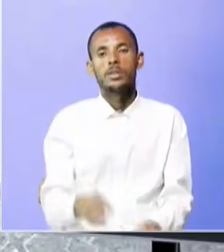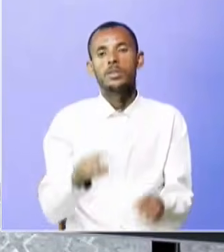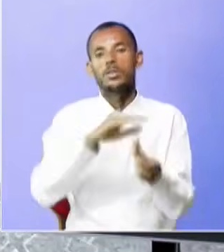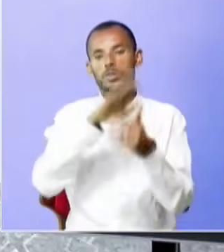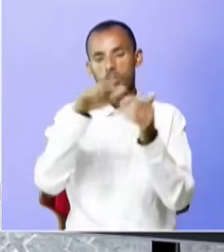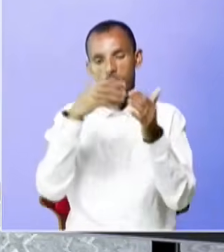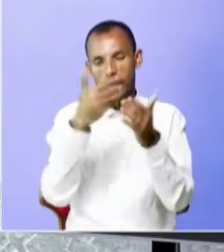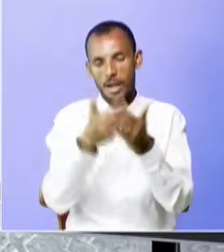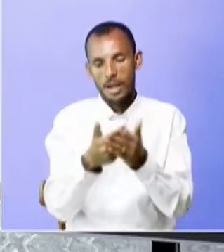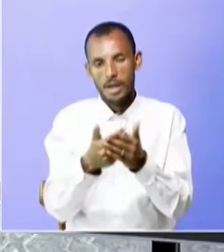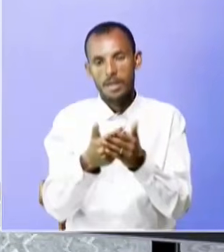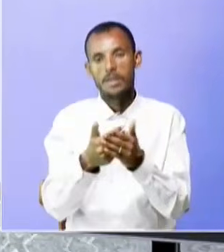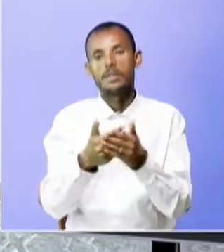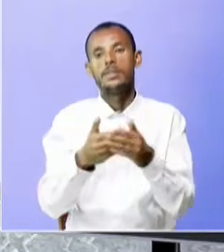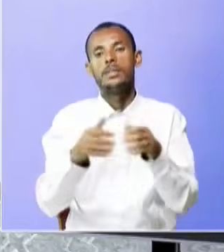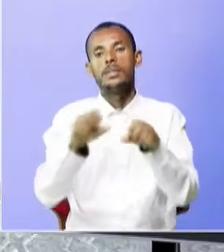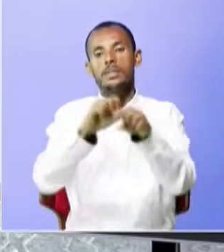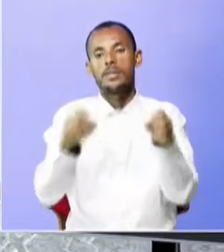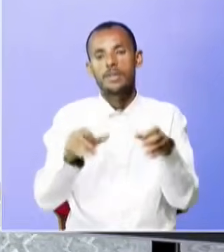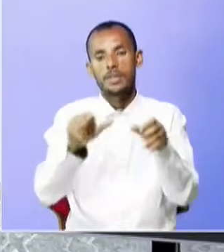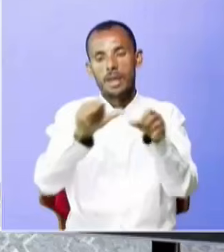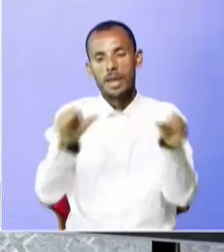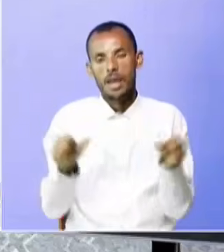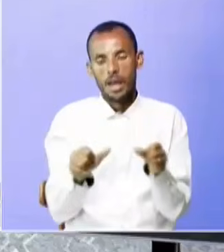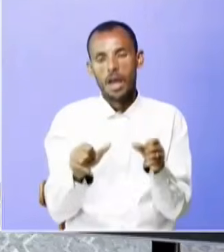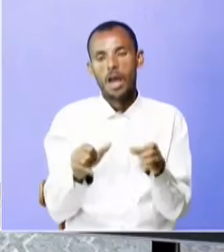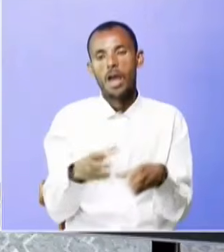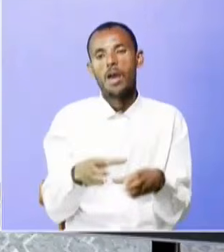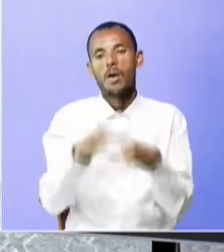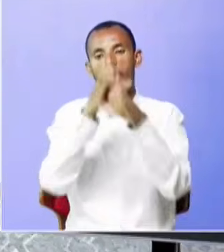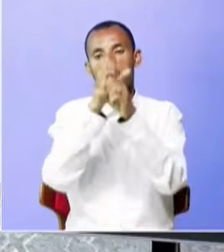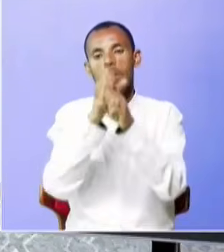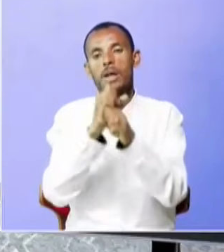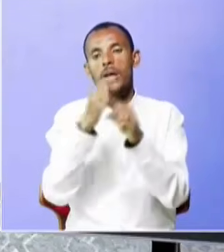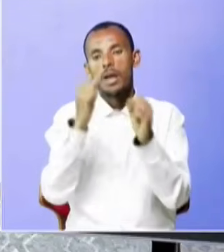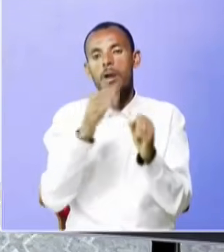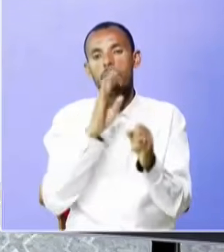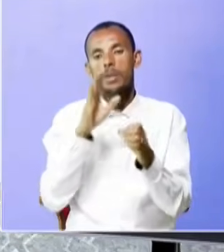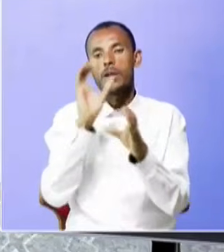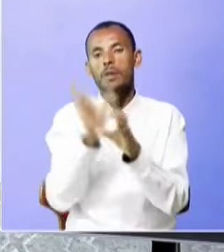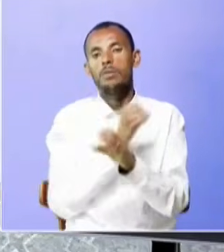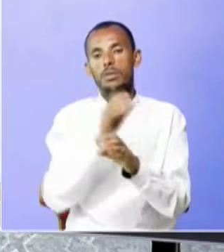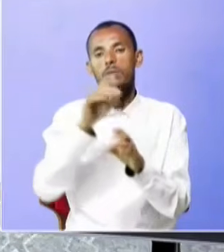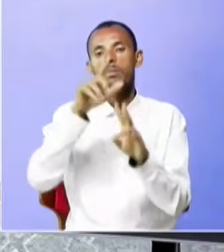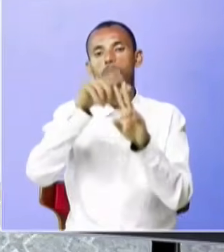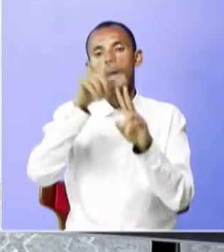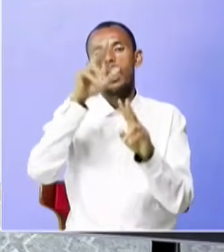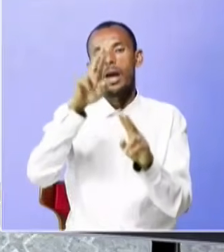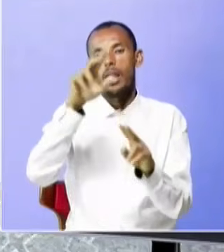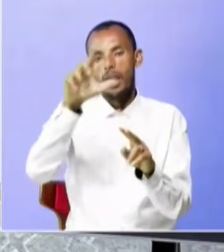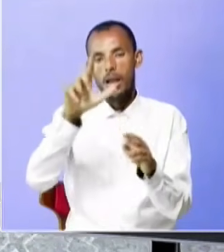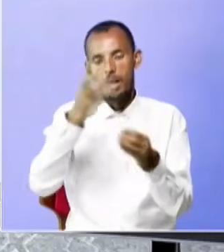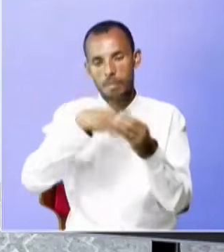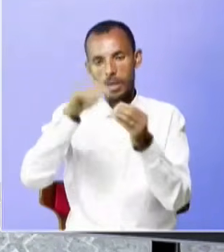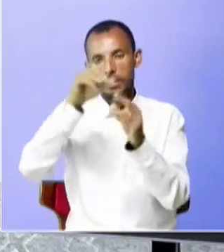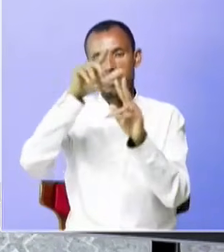total surface area of a cone can be calculated by pi RL plus pi r.